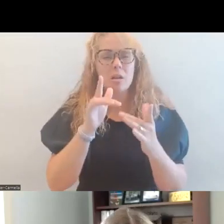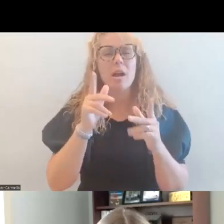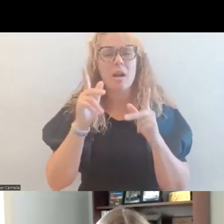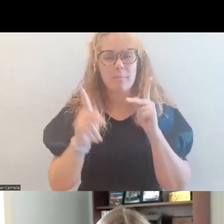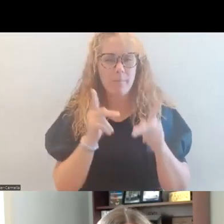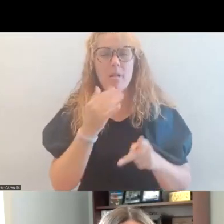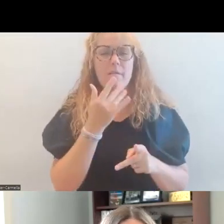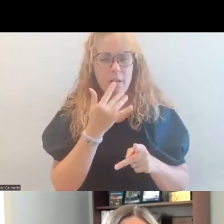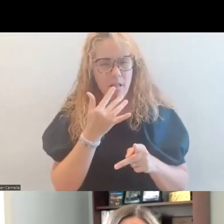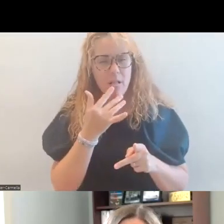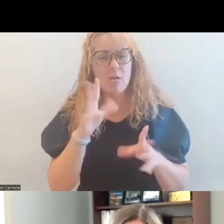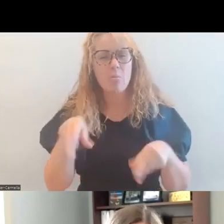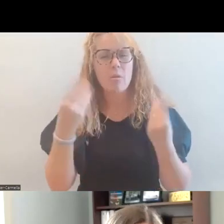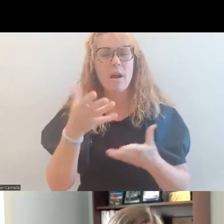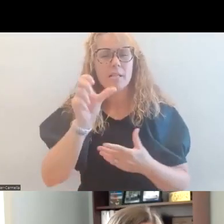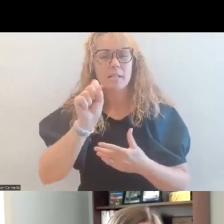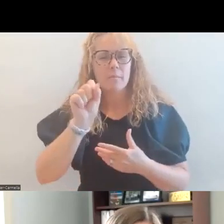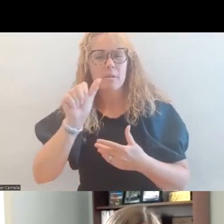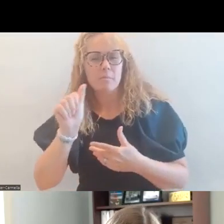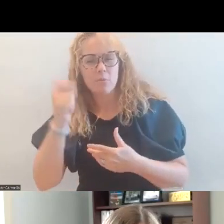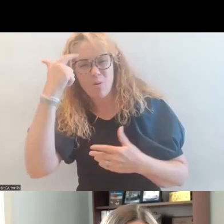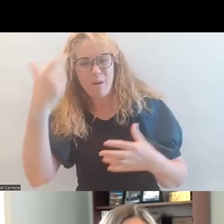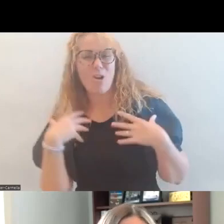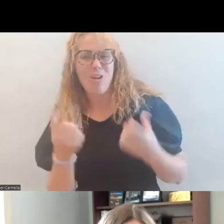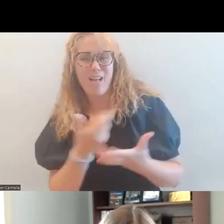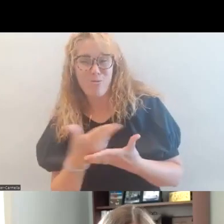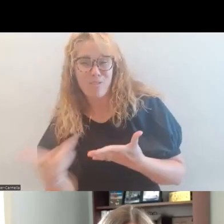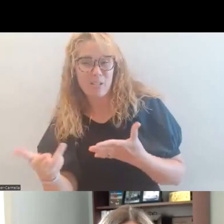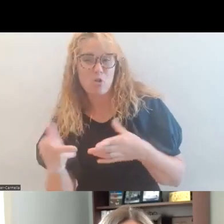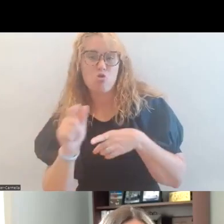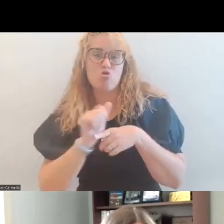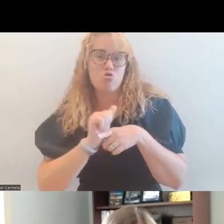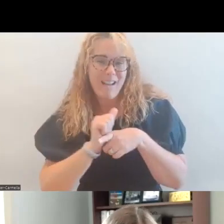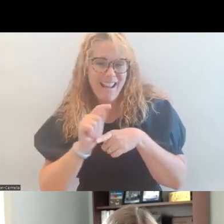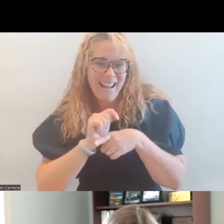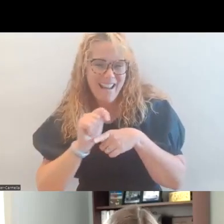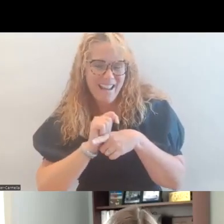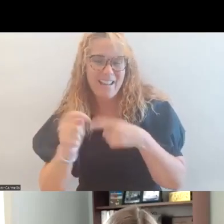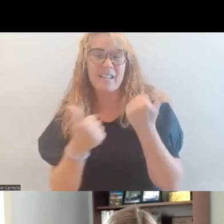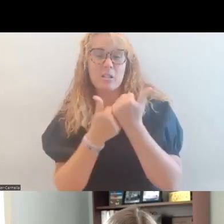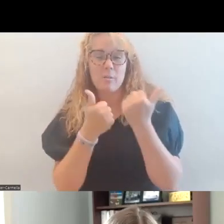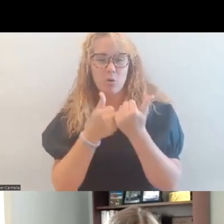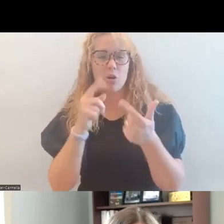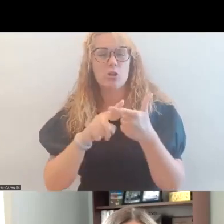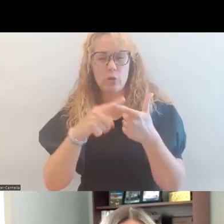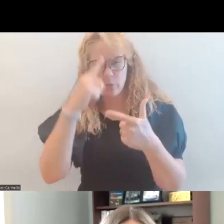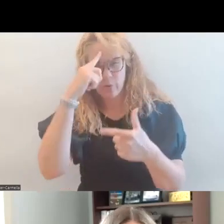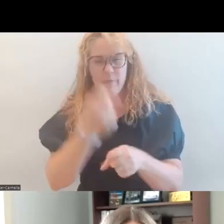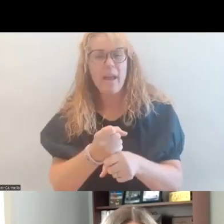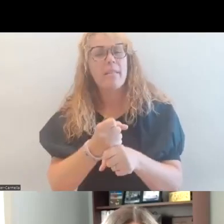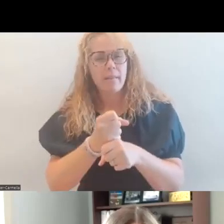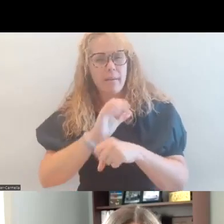provide substance use and mental health resources and training and support to faith-based communities, and to